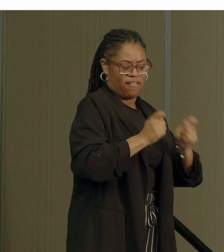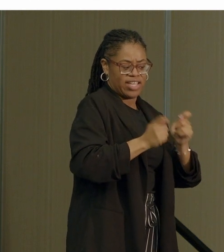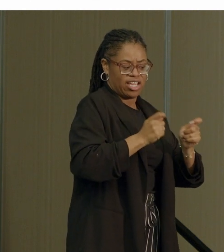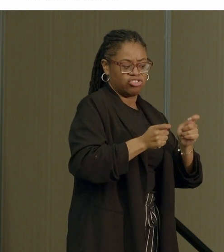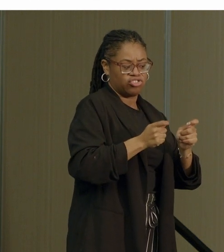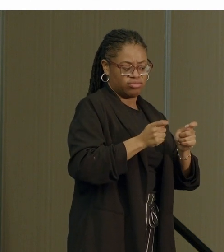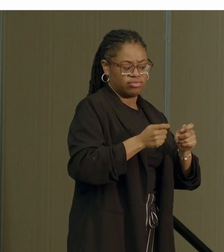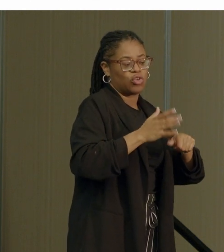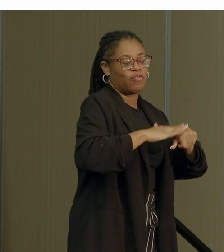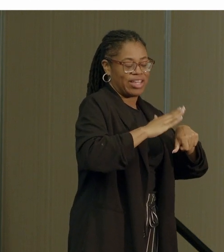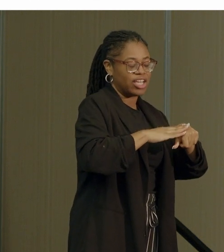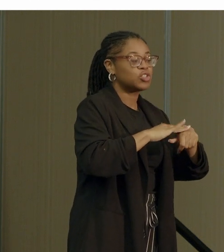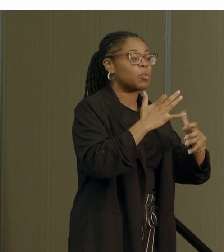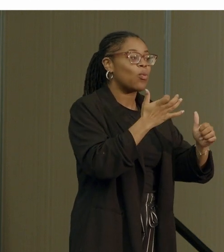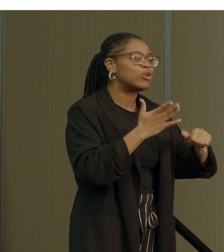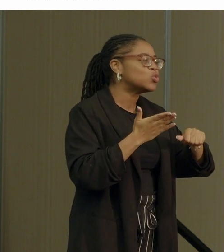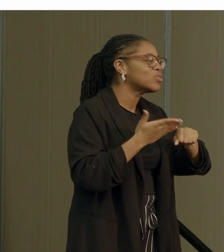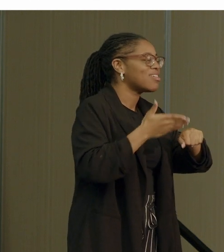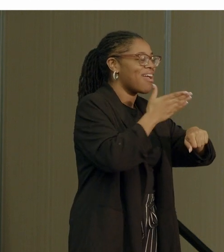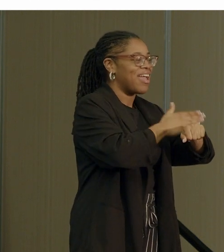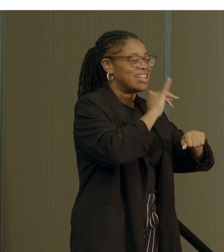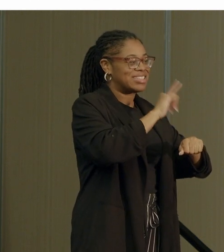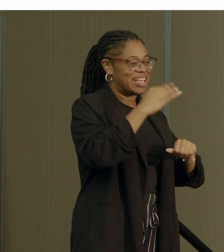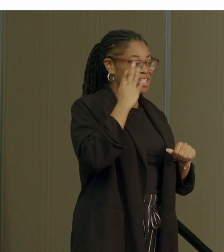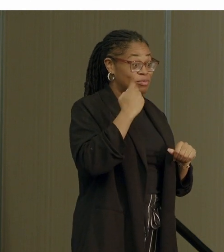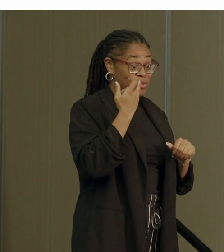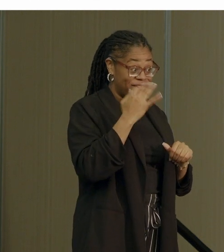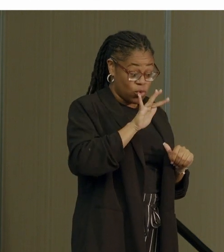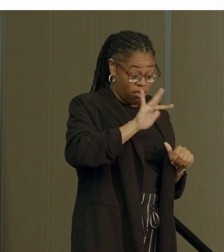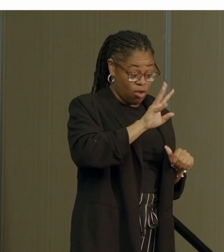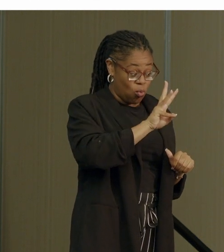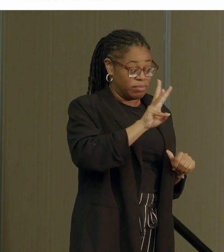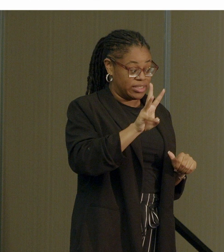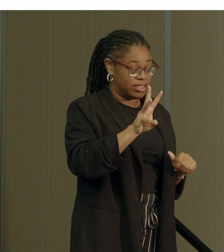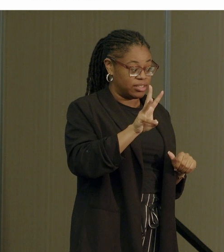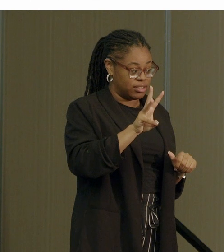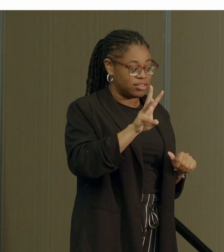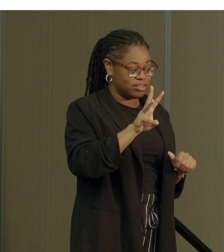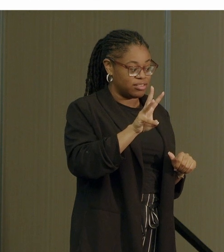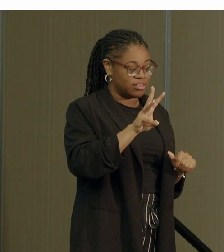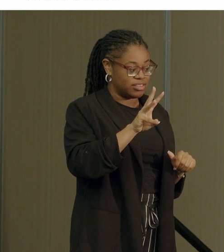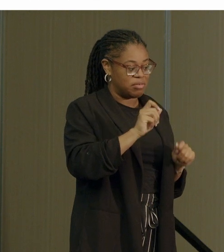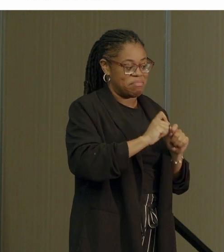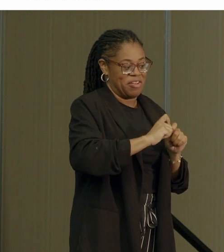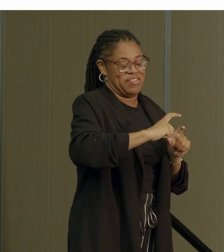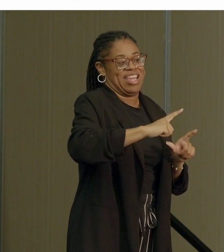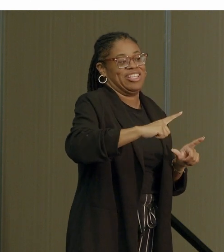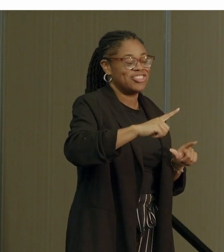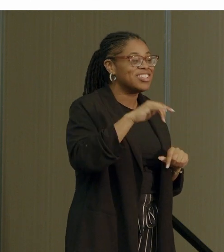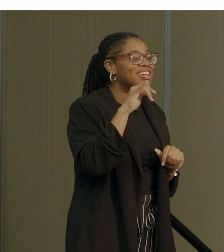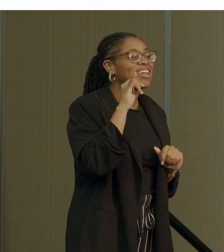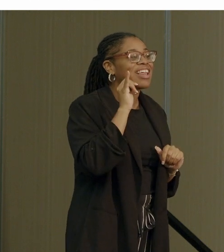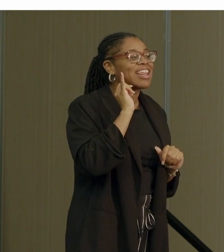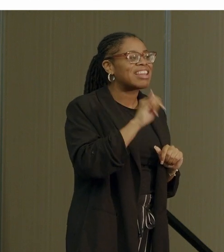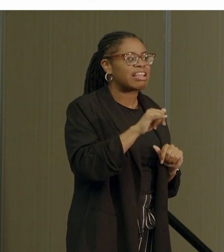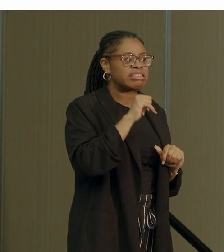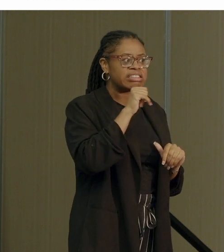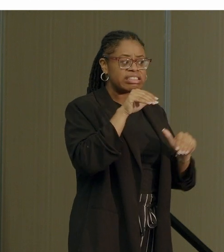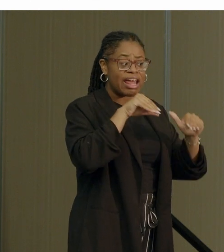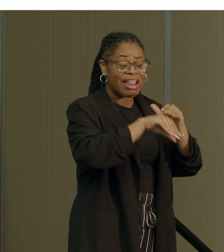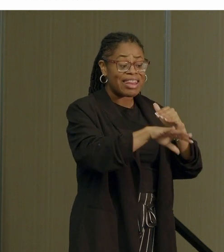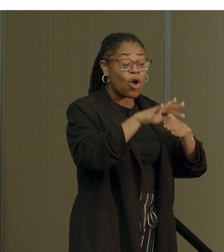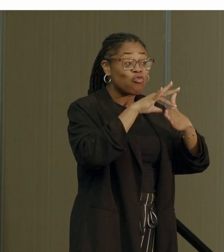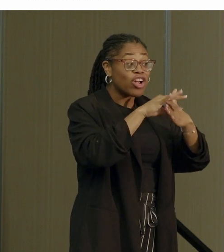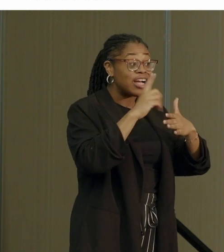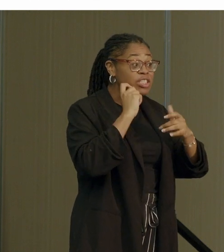wanted to enhance the experience when you jumped into the browser. The legacy solution did not allow for content to be